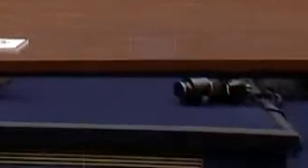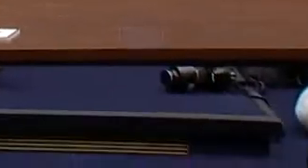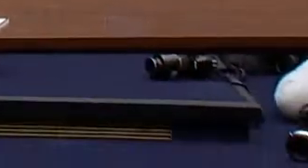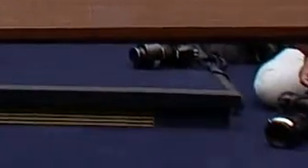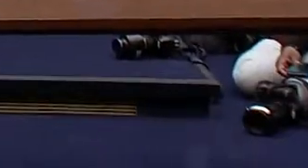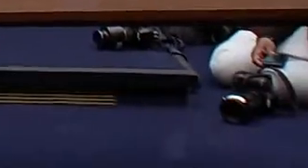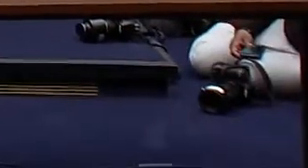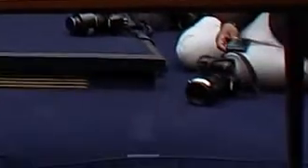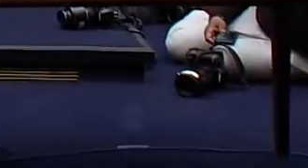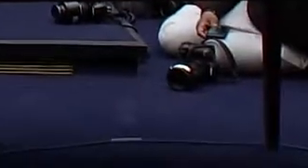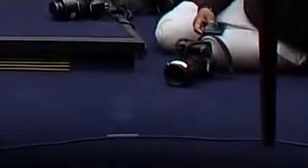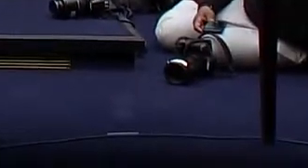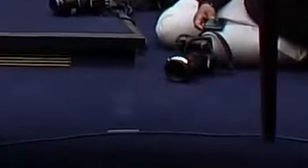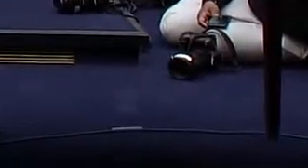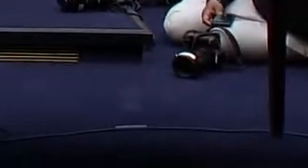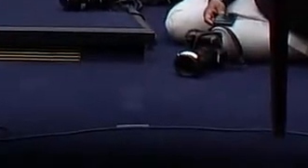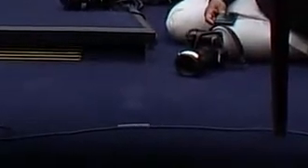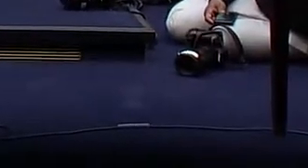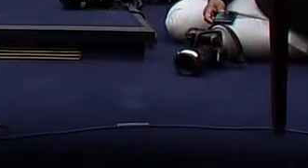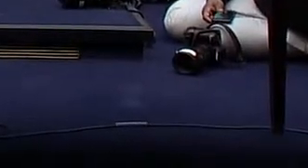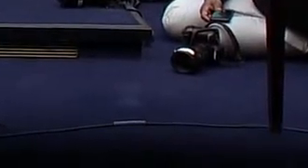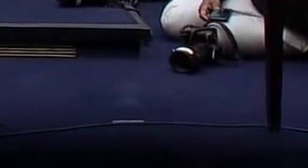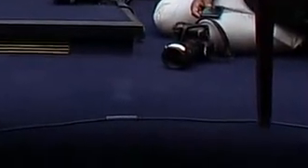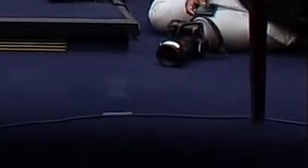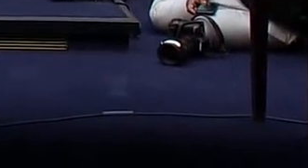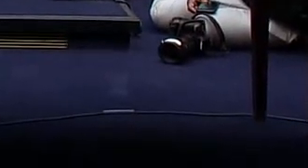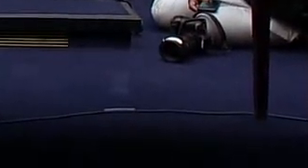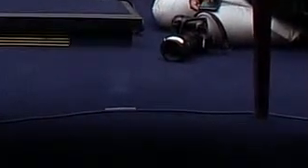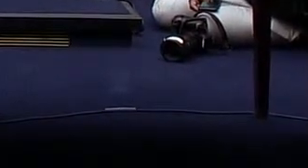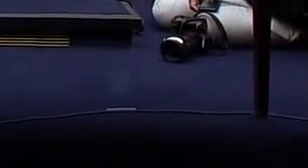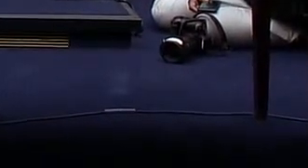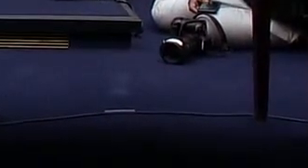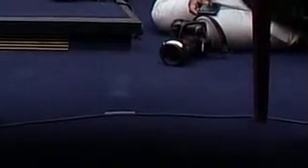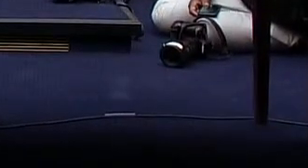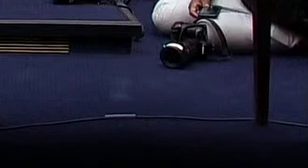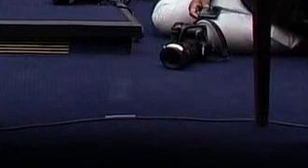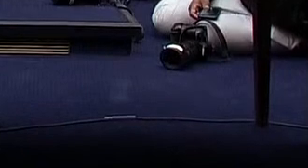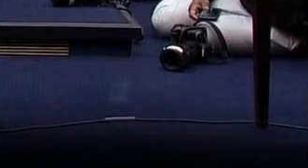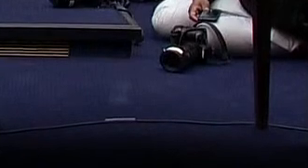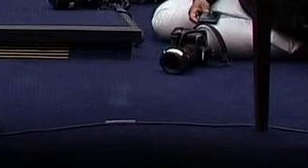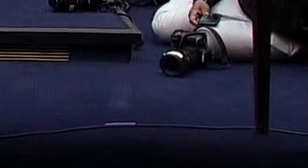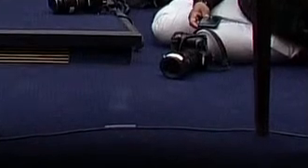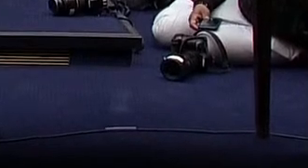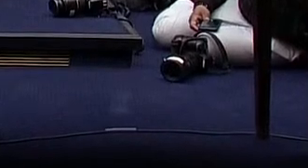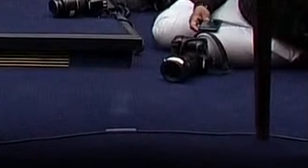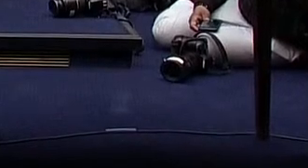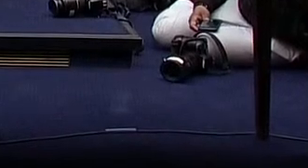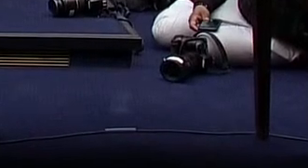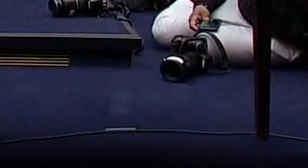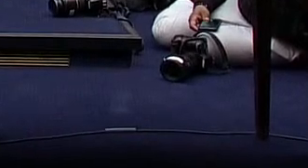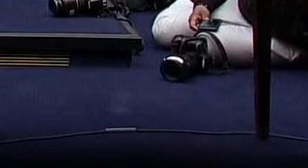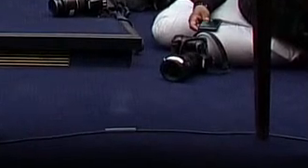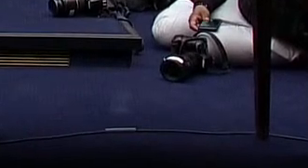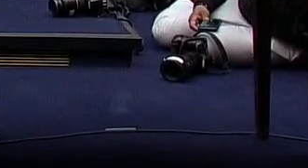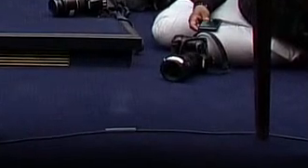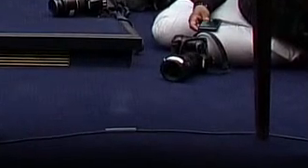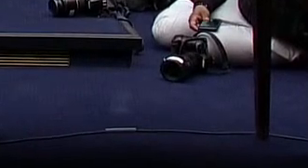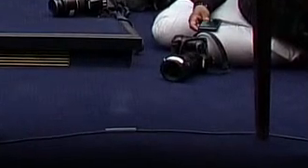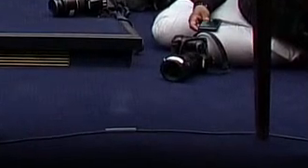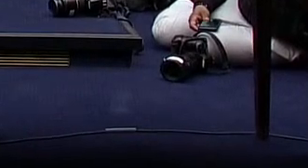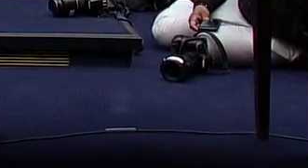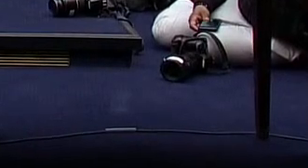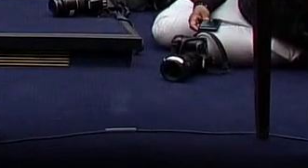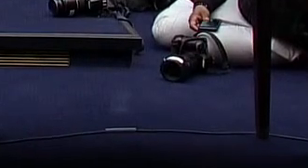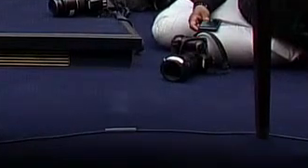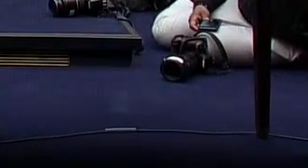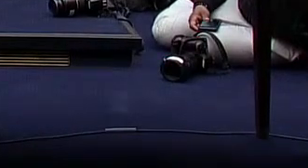this. They wanted Congress to have oversight over the district, something that Congress must retain to protect federal interest. And